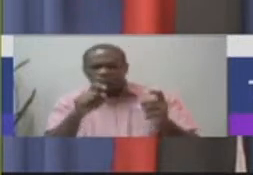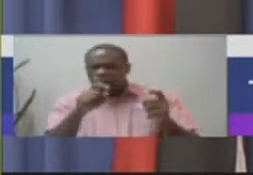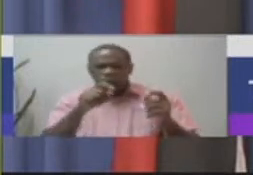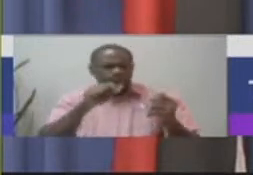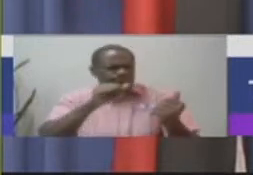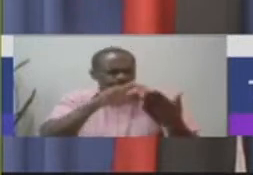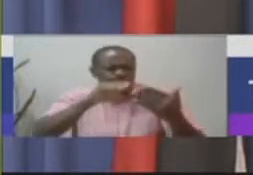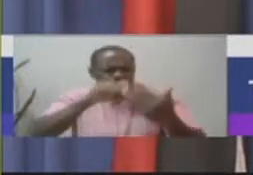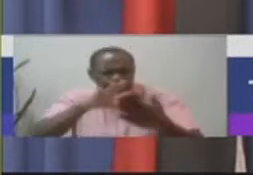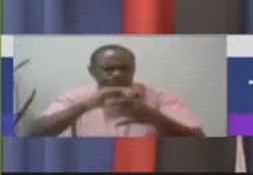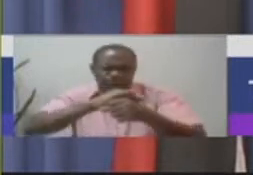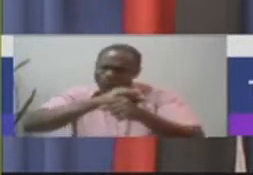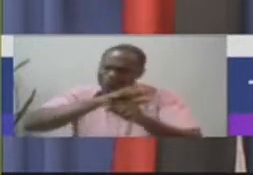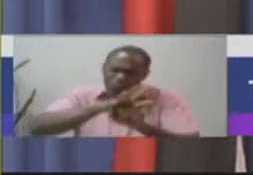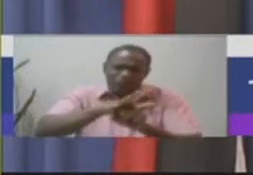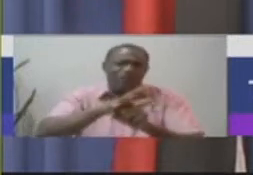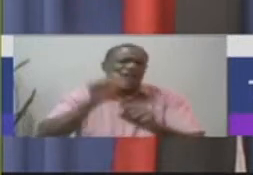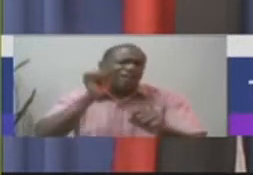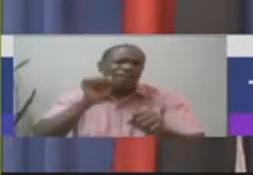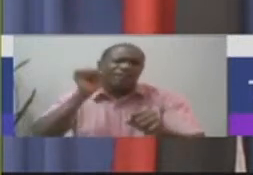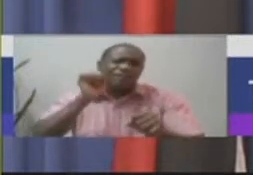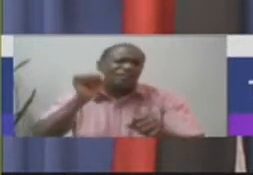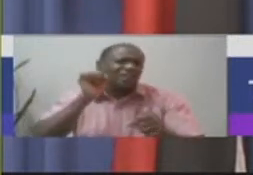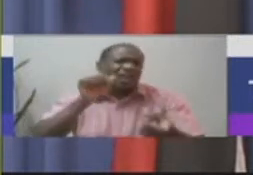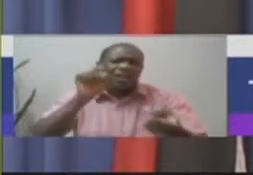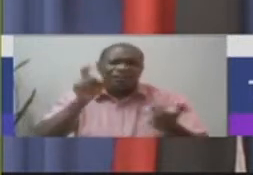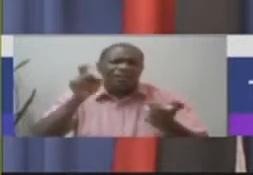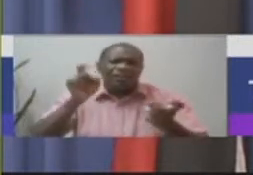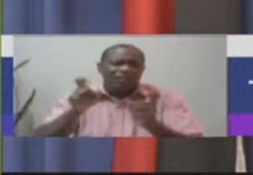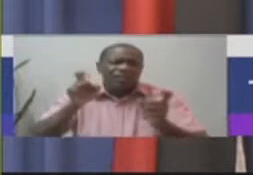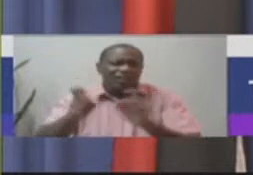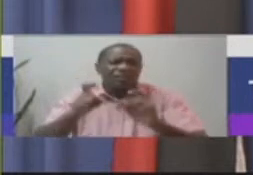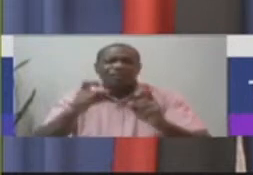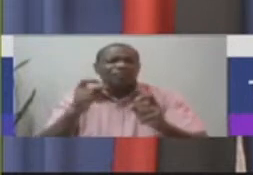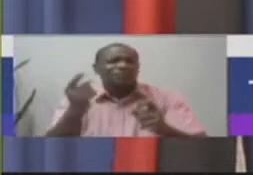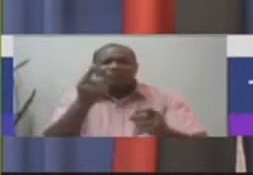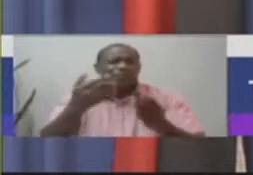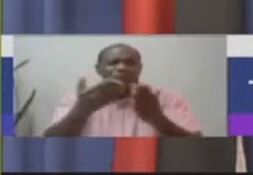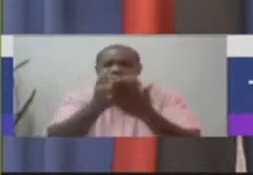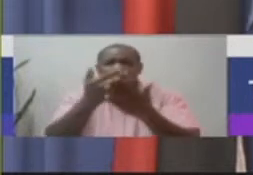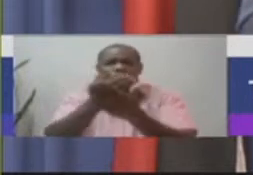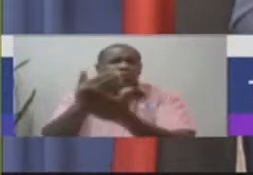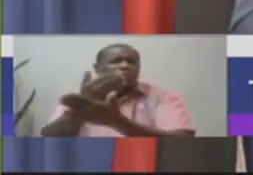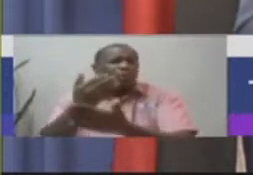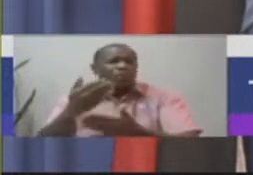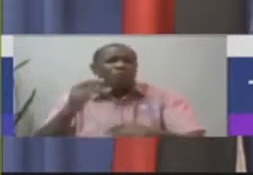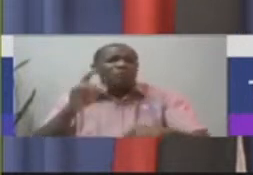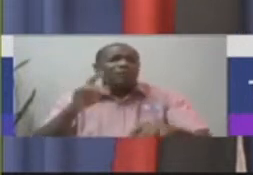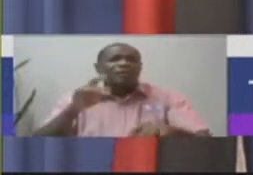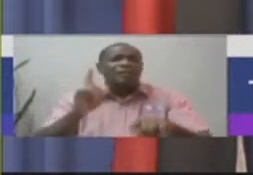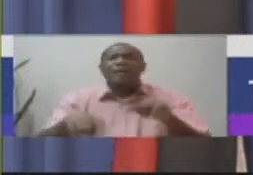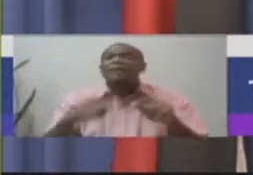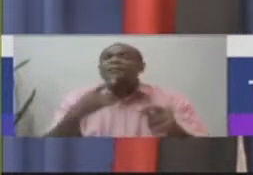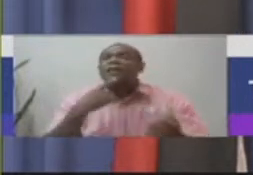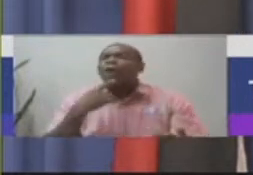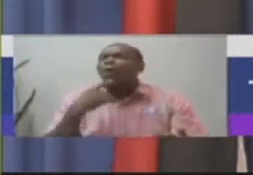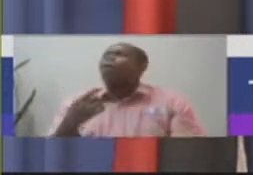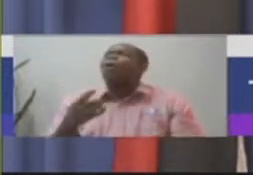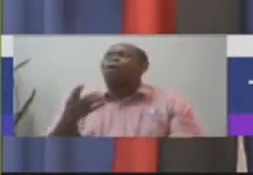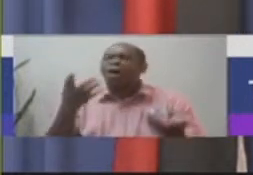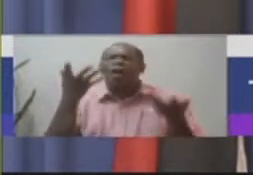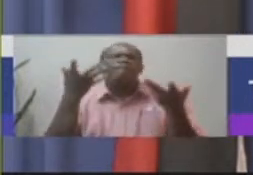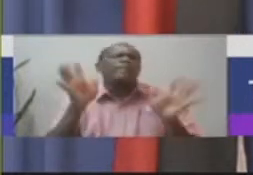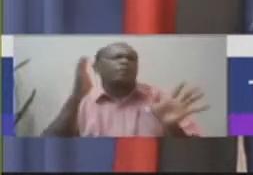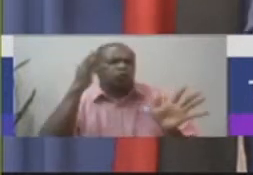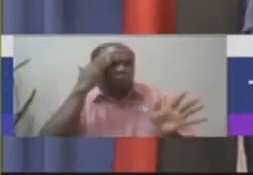basis. There's no conclusion as to what is going to happen once you have done certain things. We started off